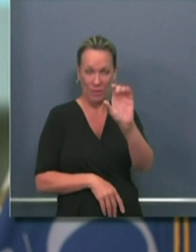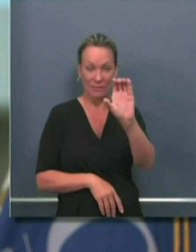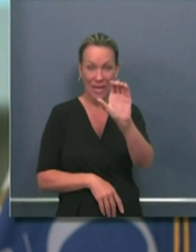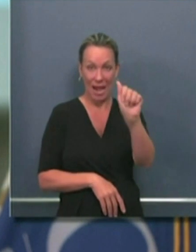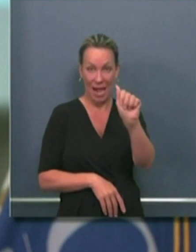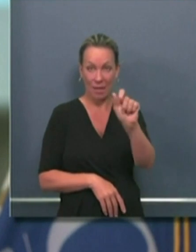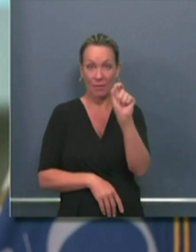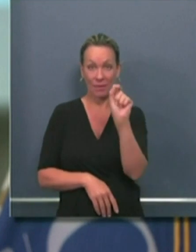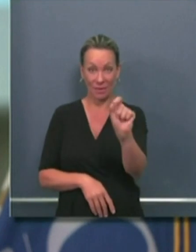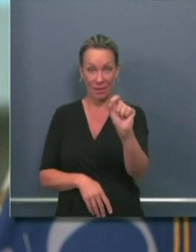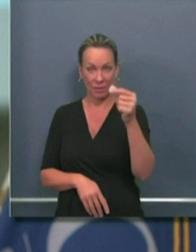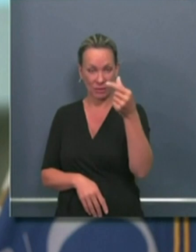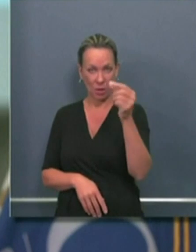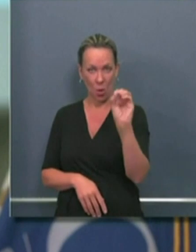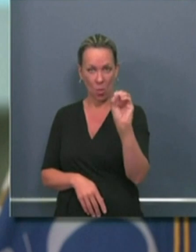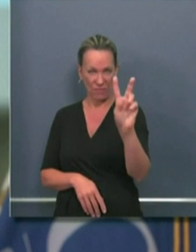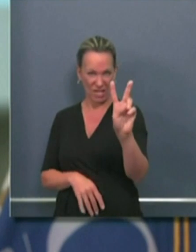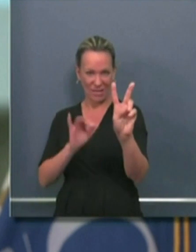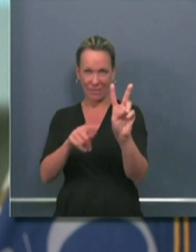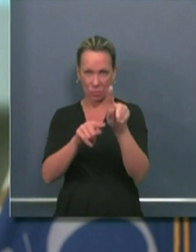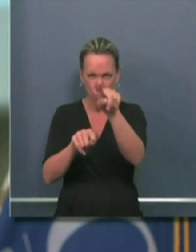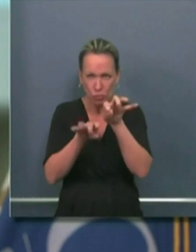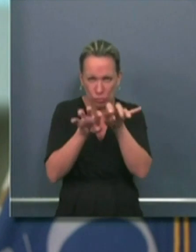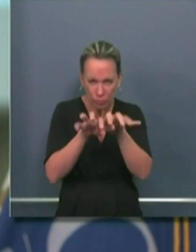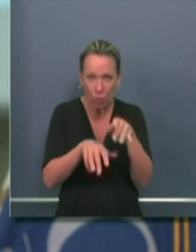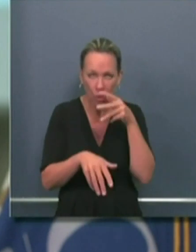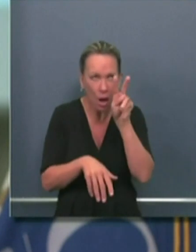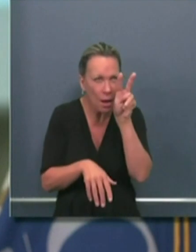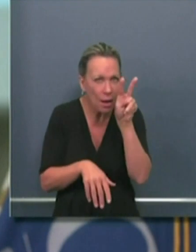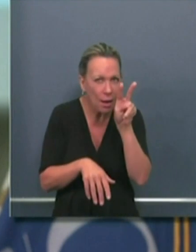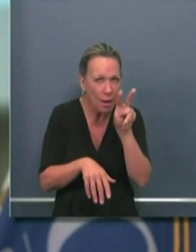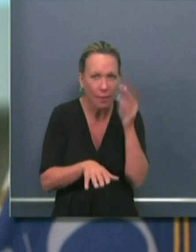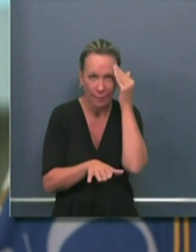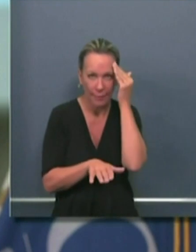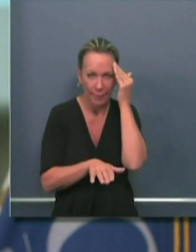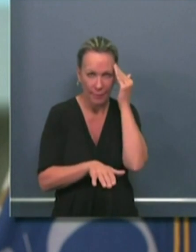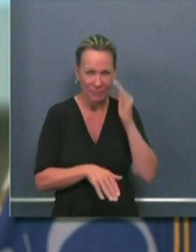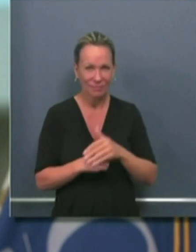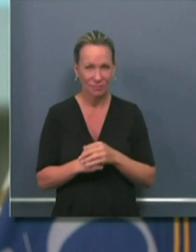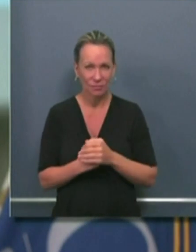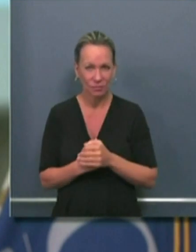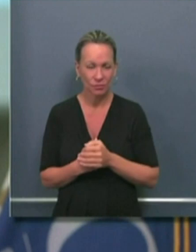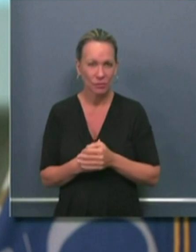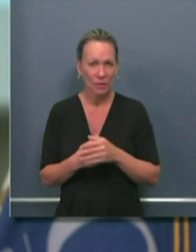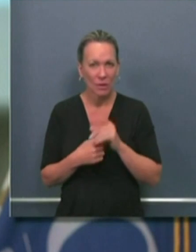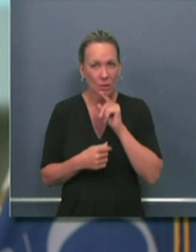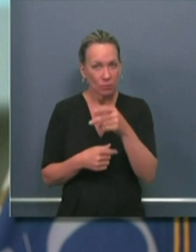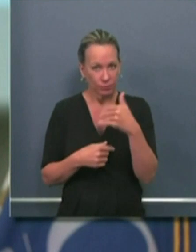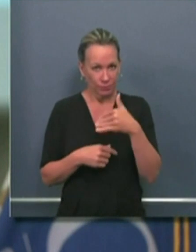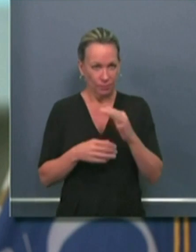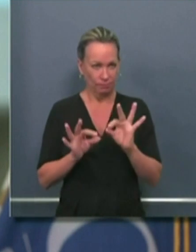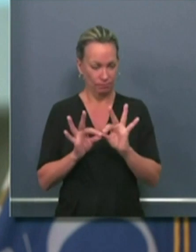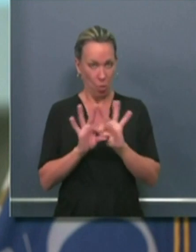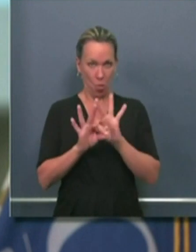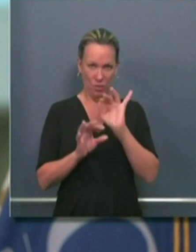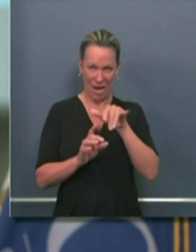counties that have been cleared to reopen them will be required to wear face coverings and encouraged to also